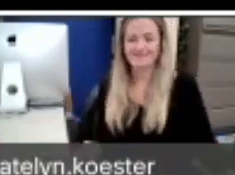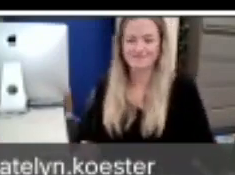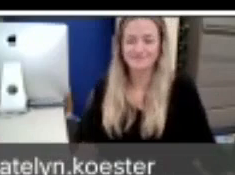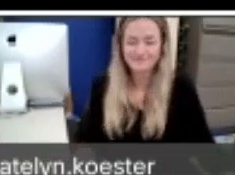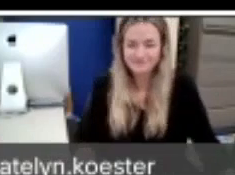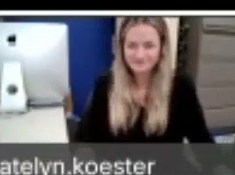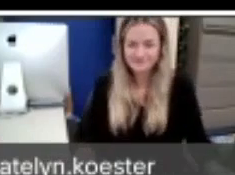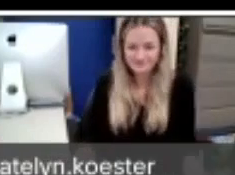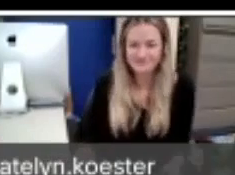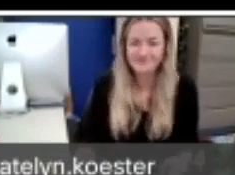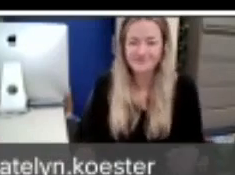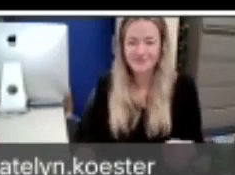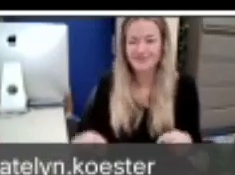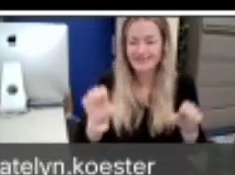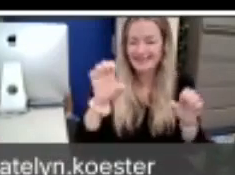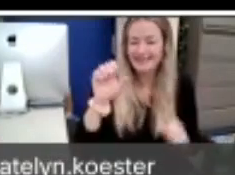That would be great.